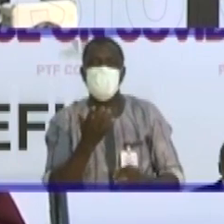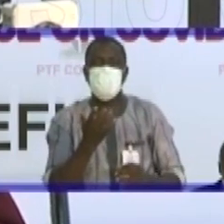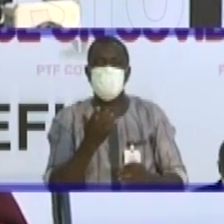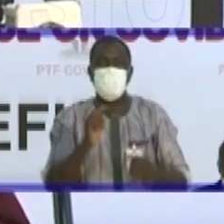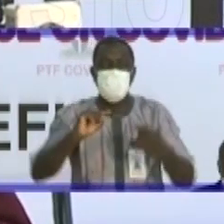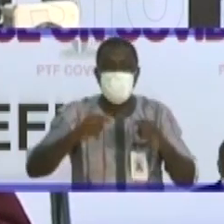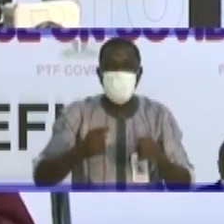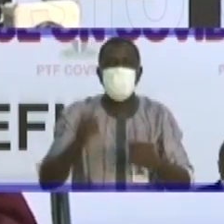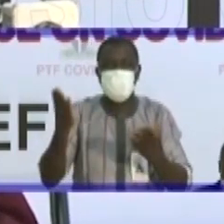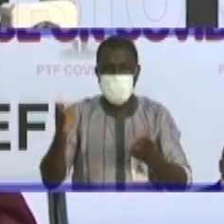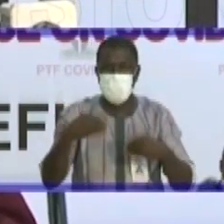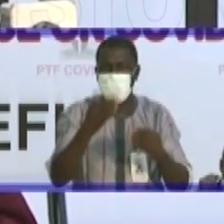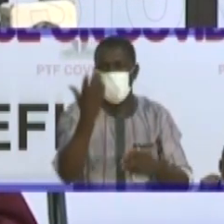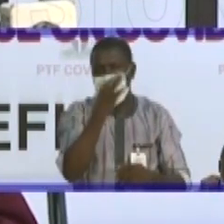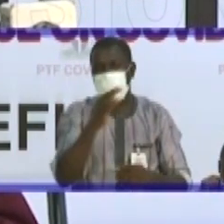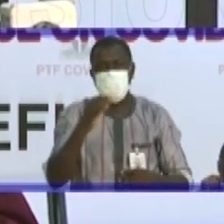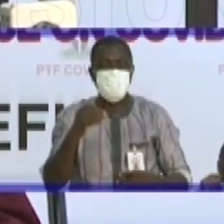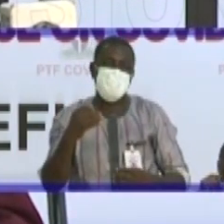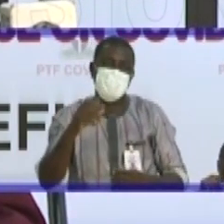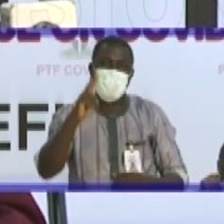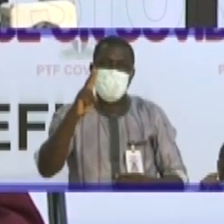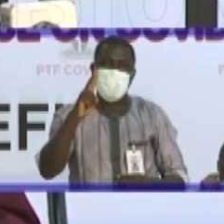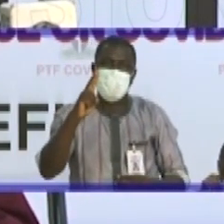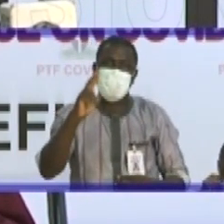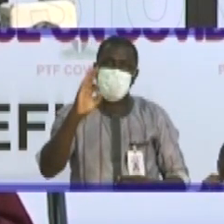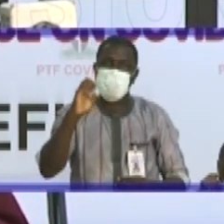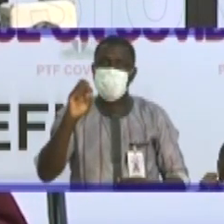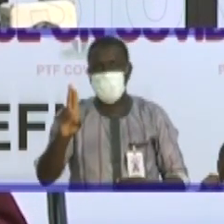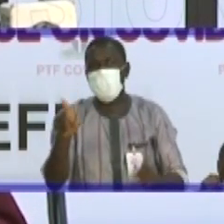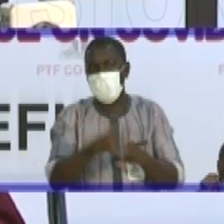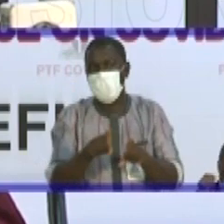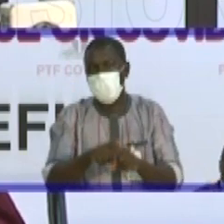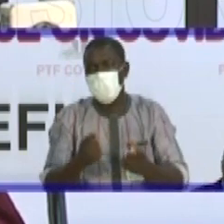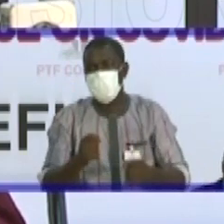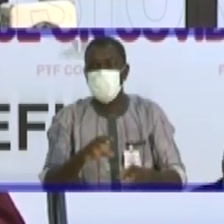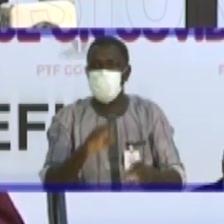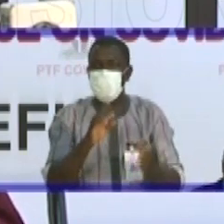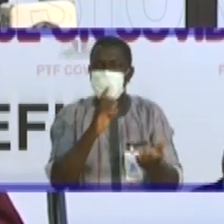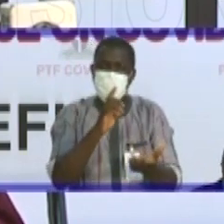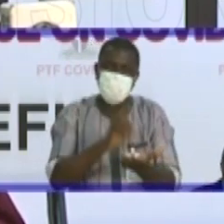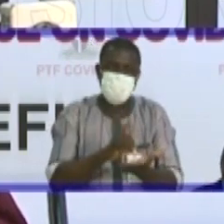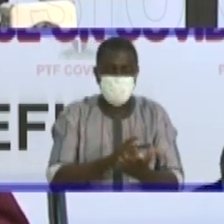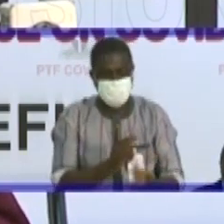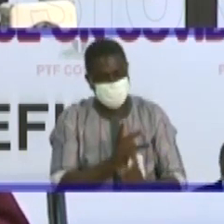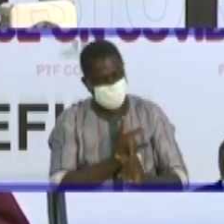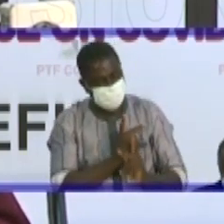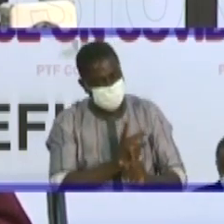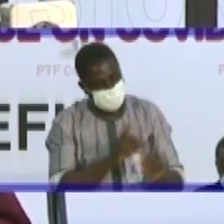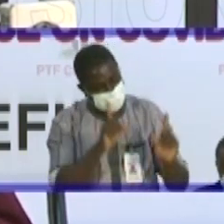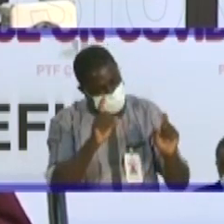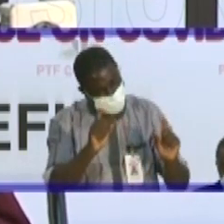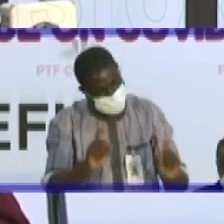give you fever. And the doctor will just be careful enough to have the index of suspicion while looking at